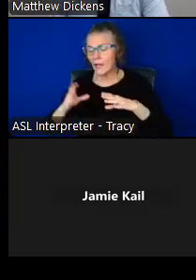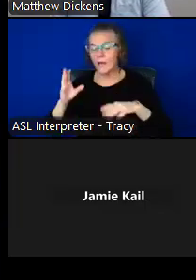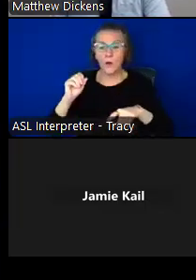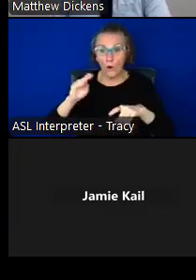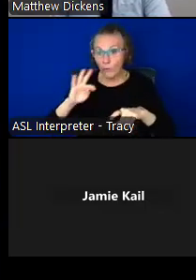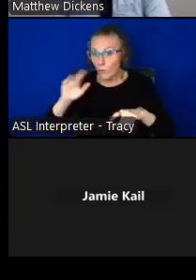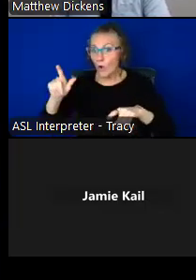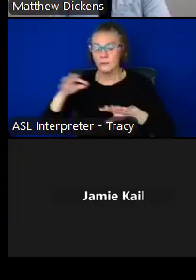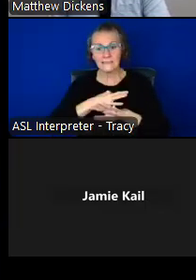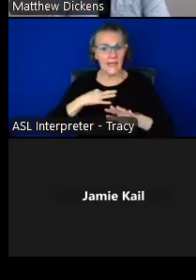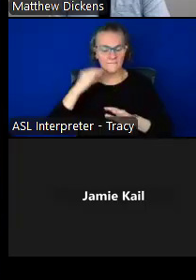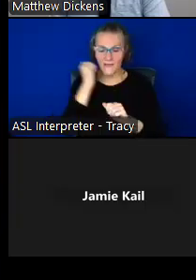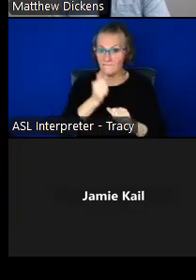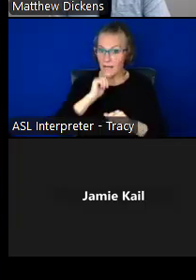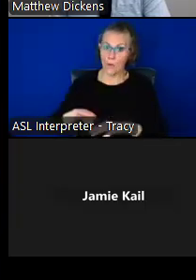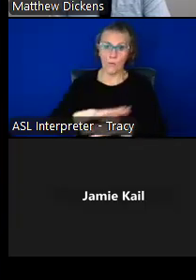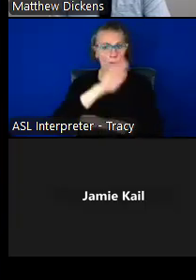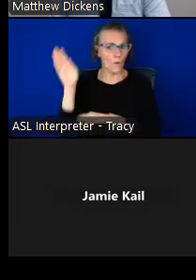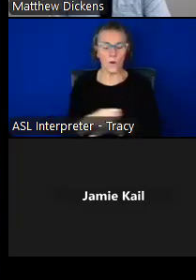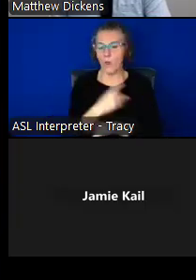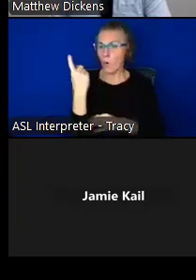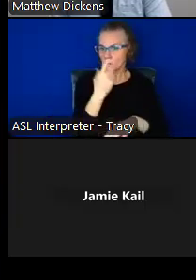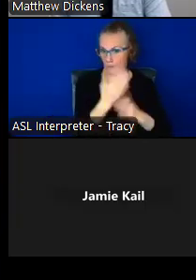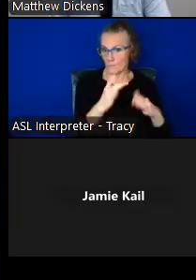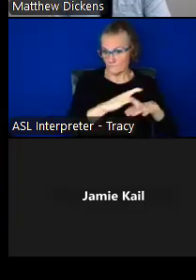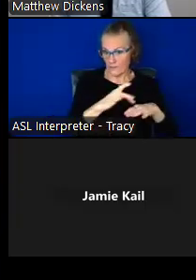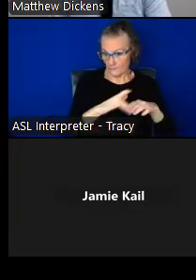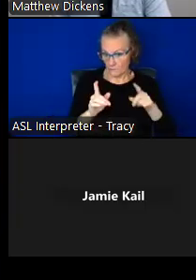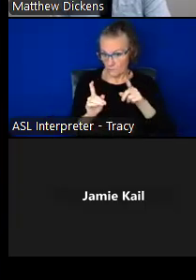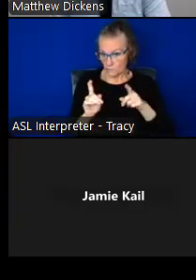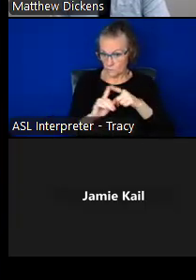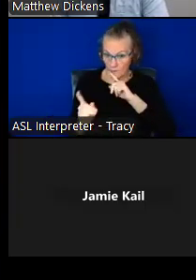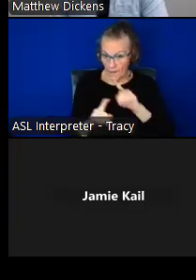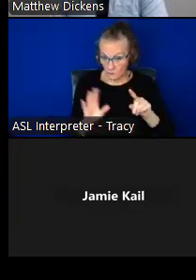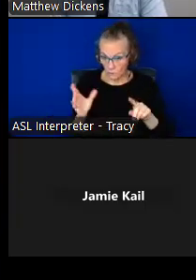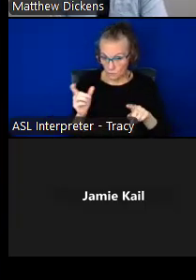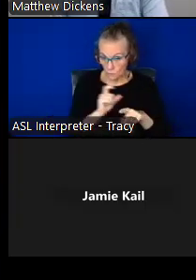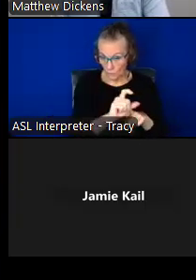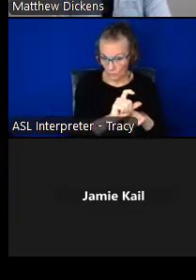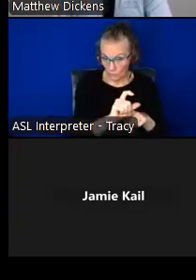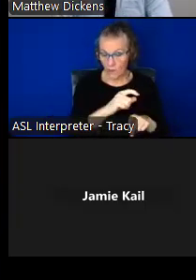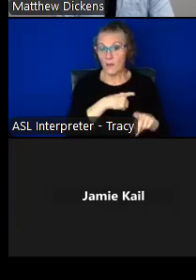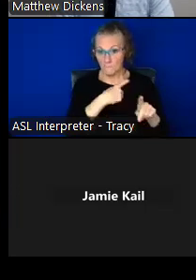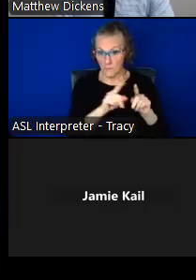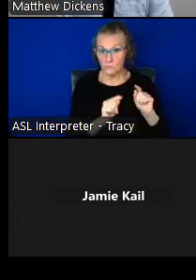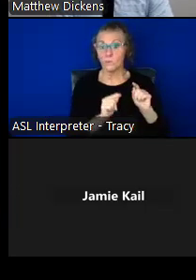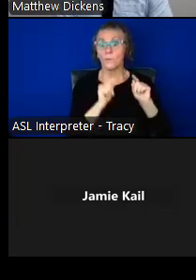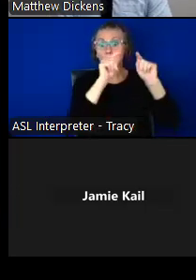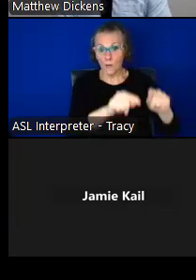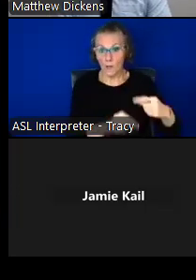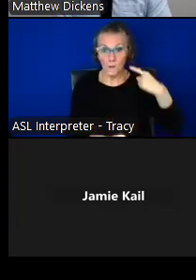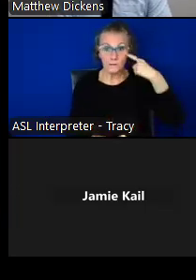on-call staff. So there is always somebody available to take the call and to go out and see